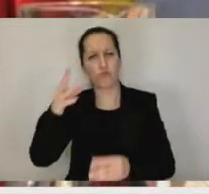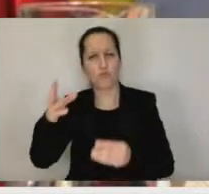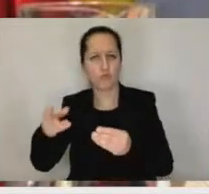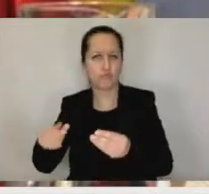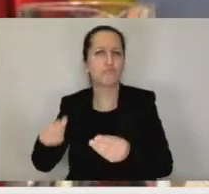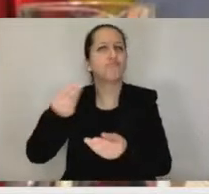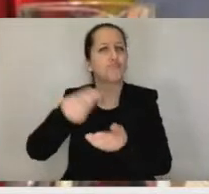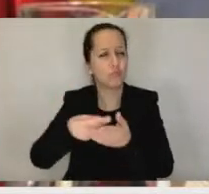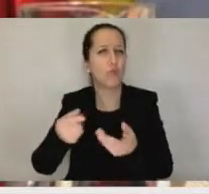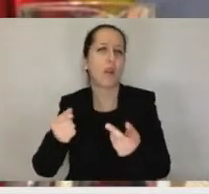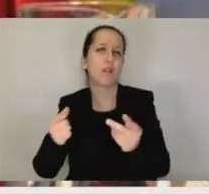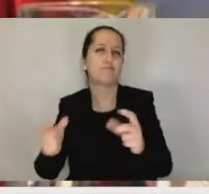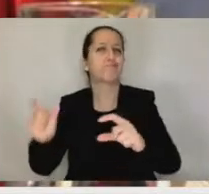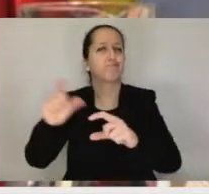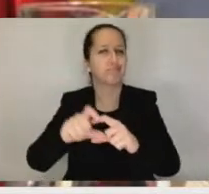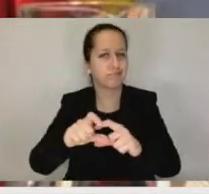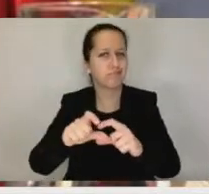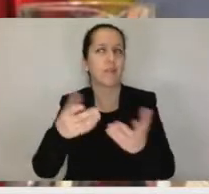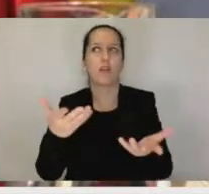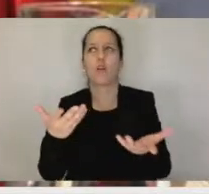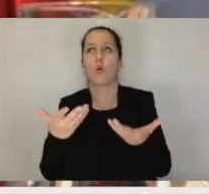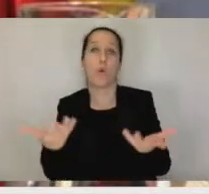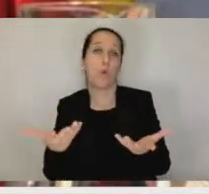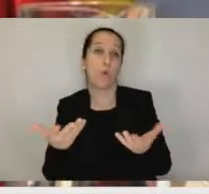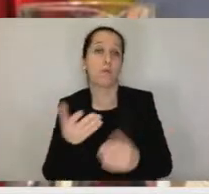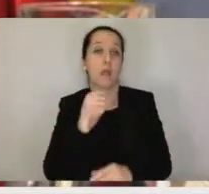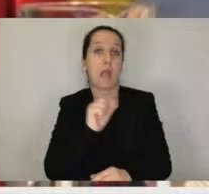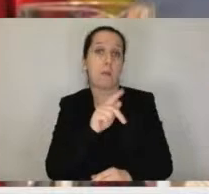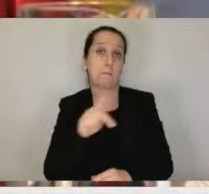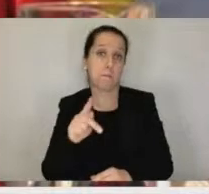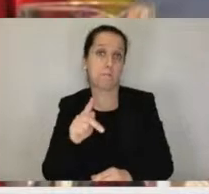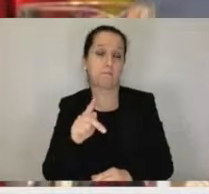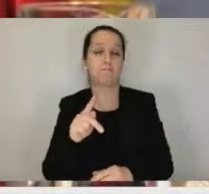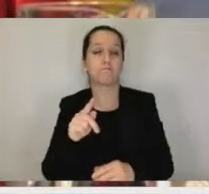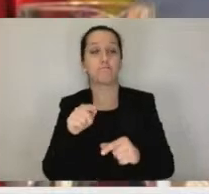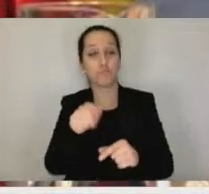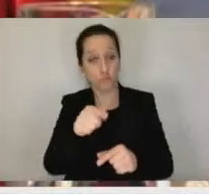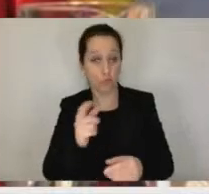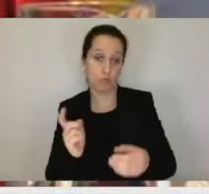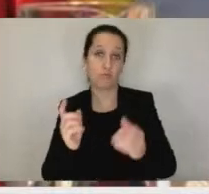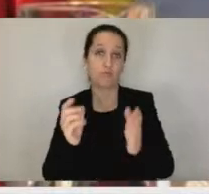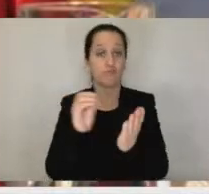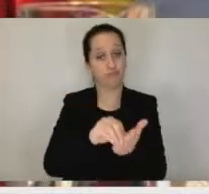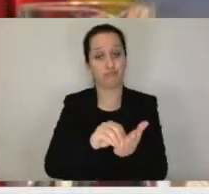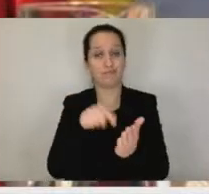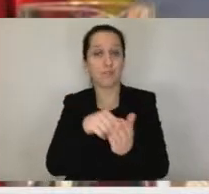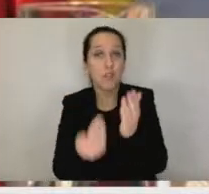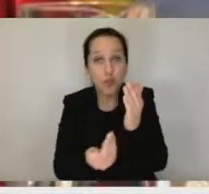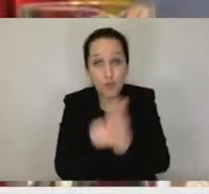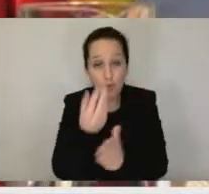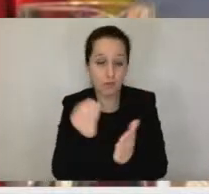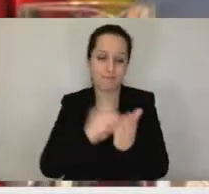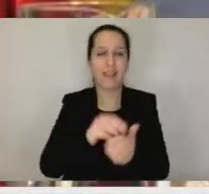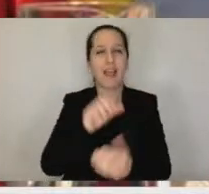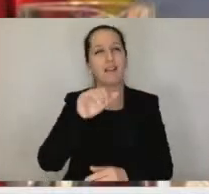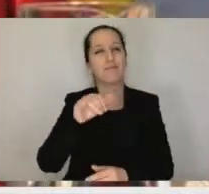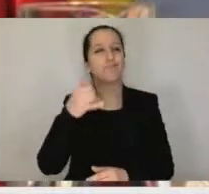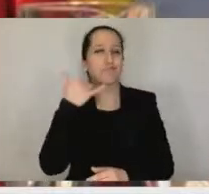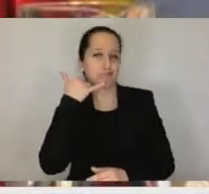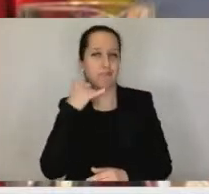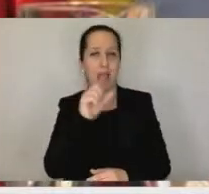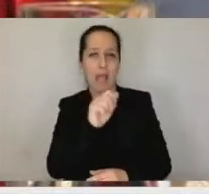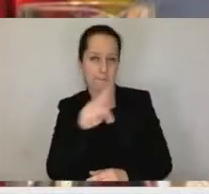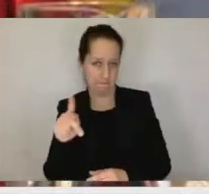put $100 in it to get them started. Because workers who've only put in $3 see only $3, and it just seems